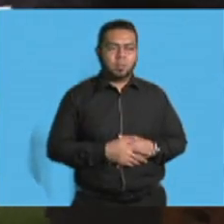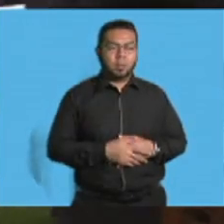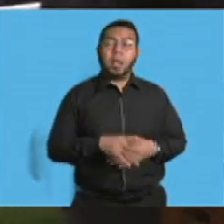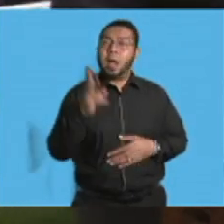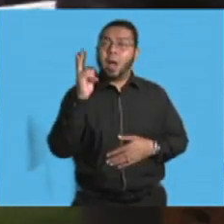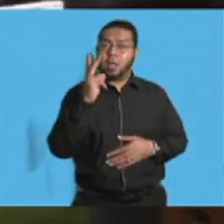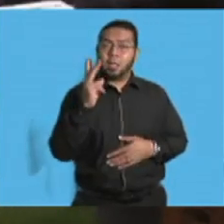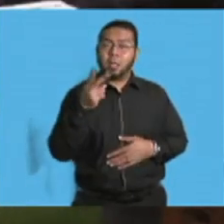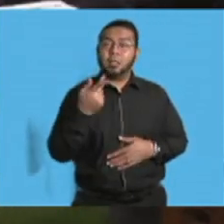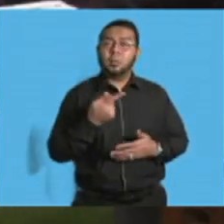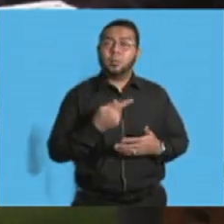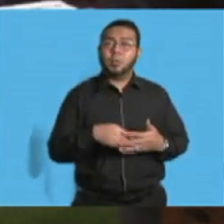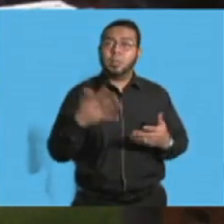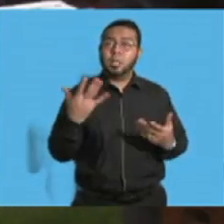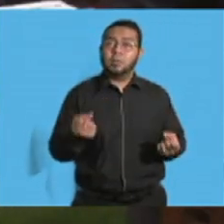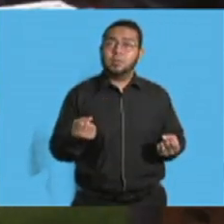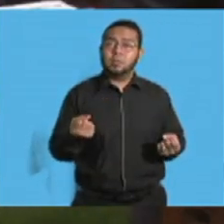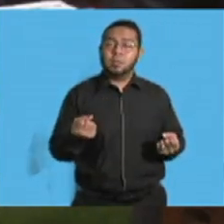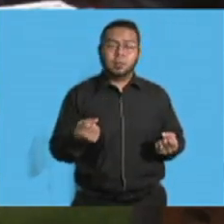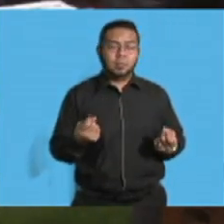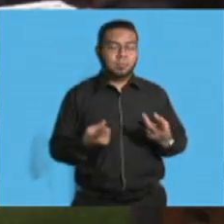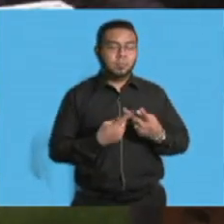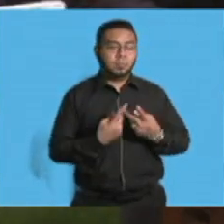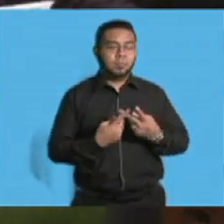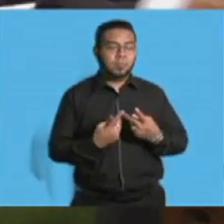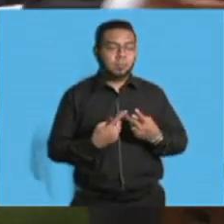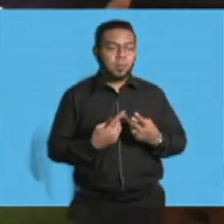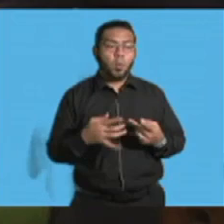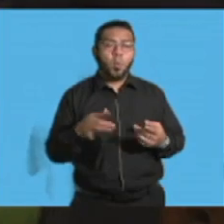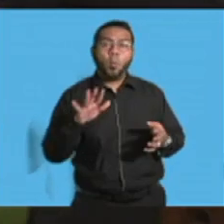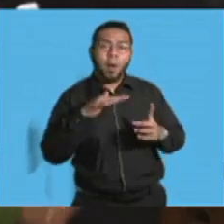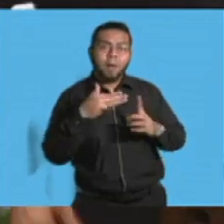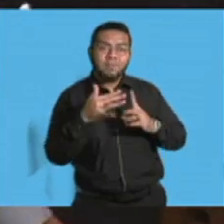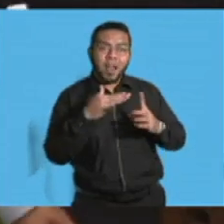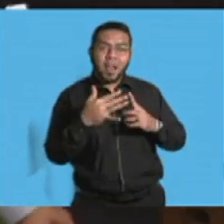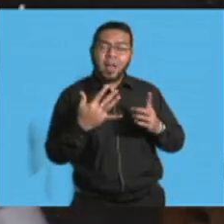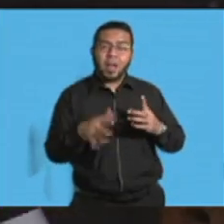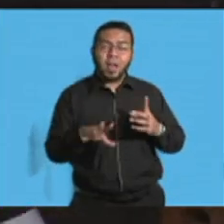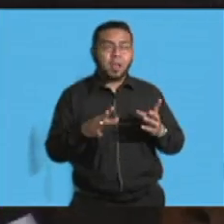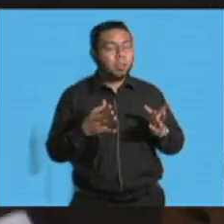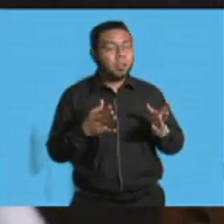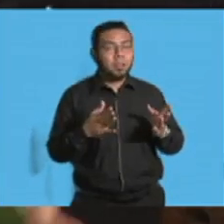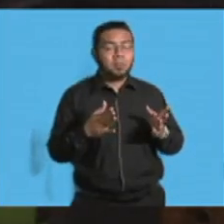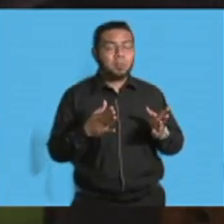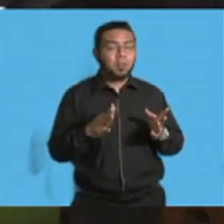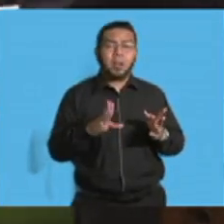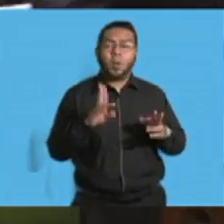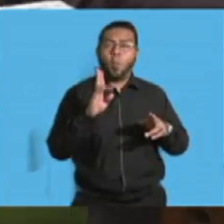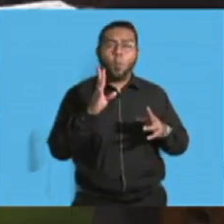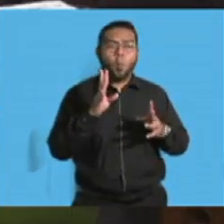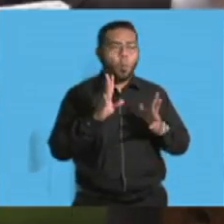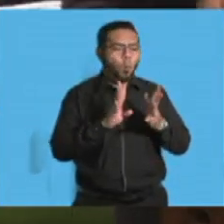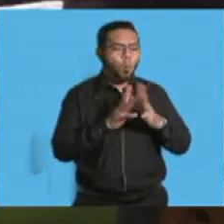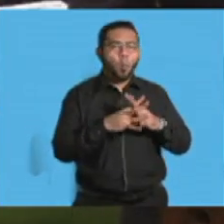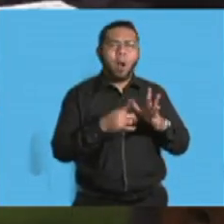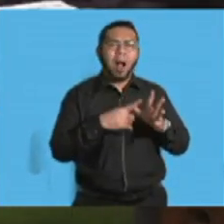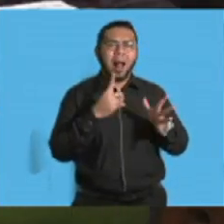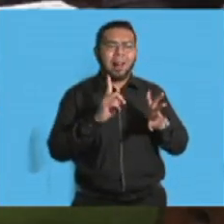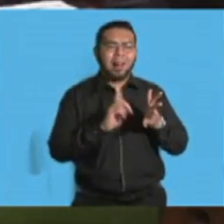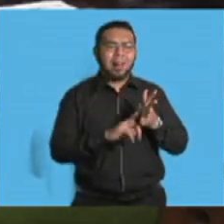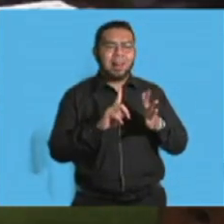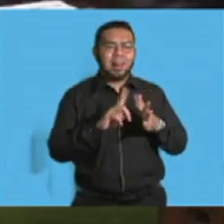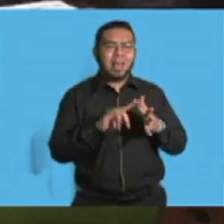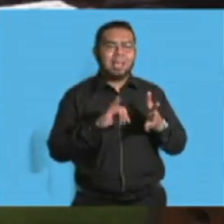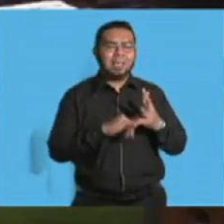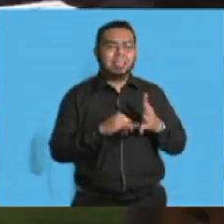again, we had some utterances about Wi-Fi hotspots and wireless C and FBC, Madam Speaker. Again, I think this is the masala